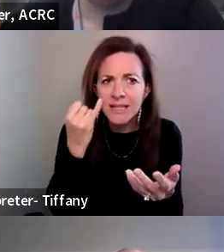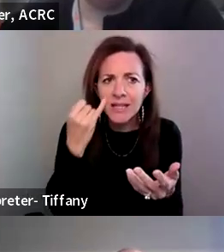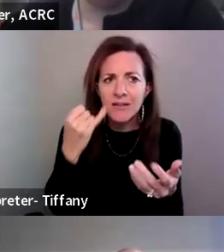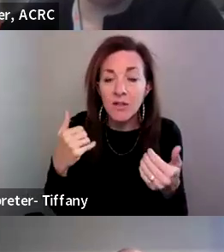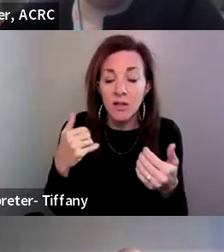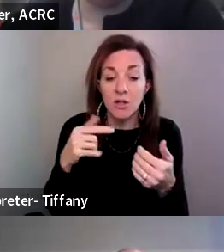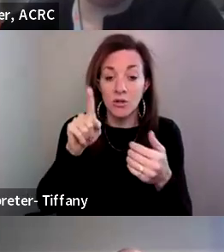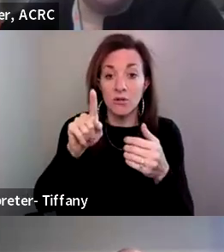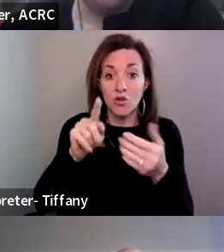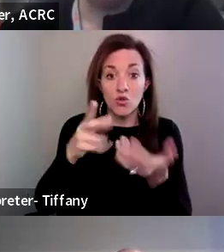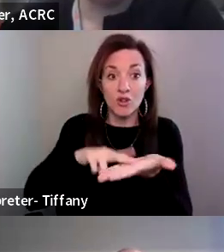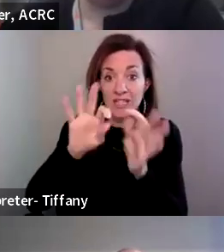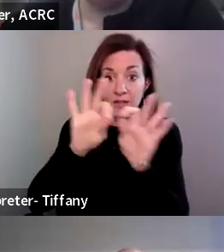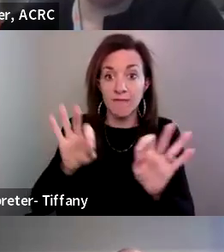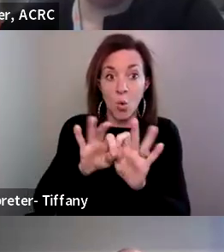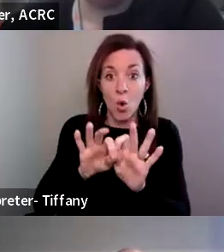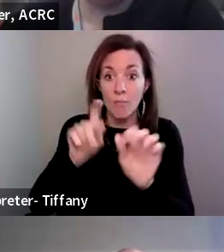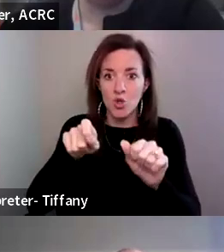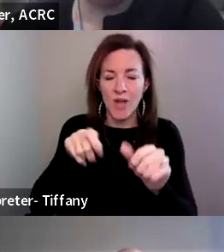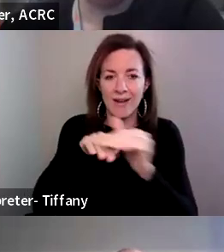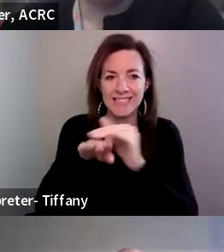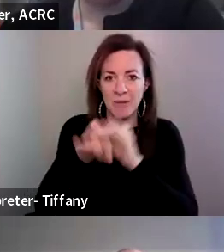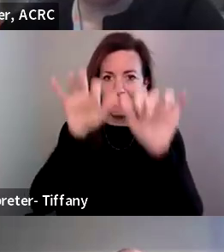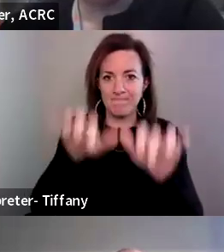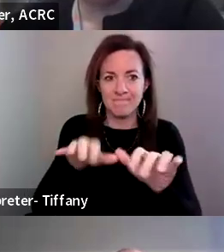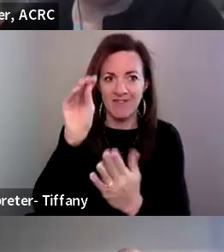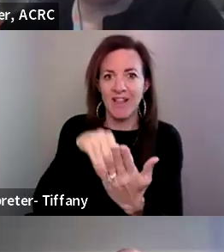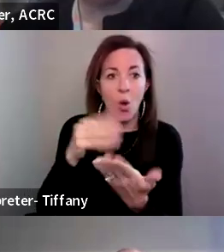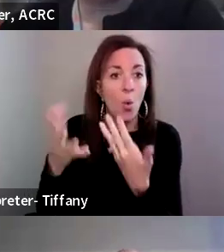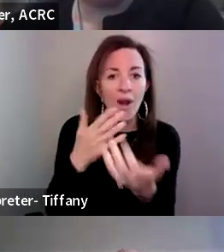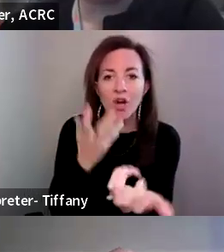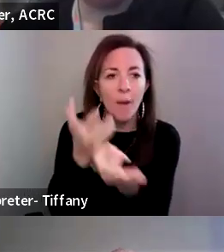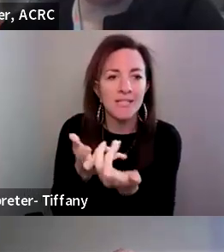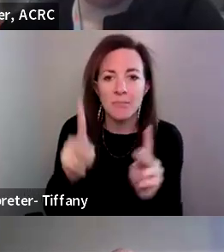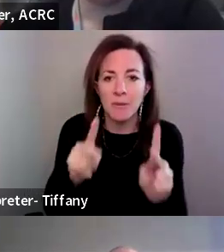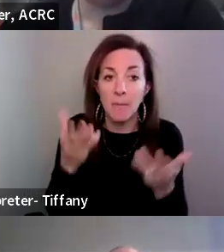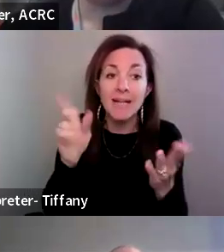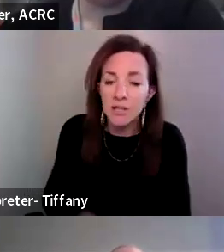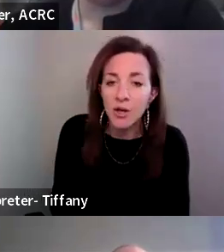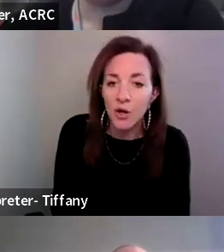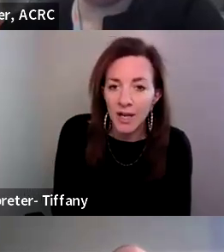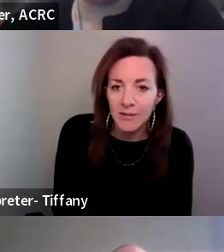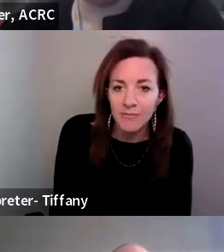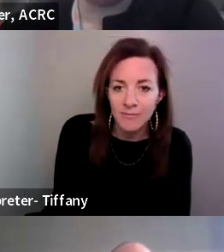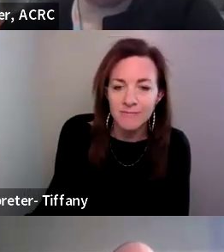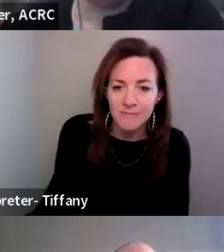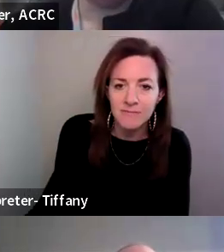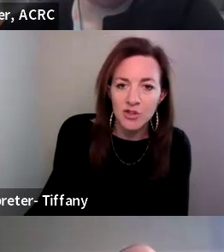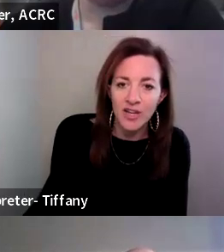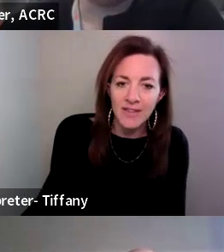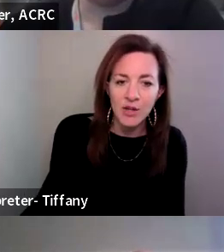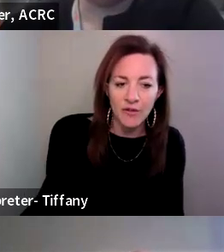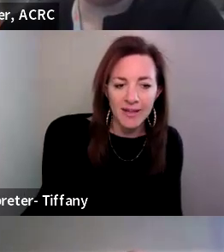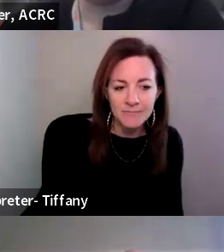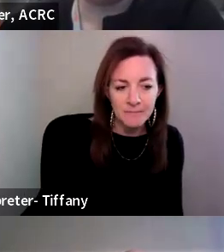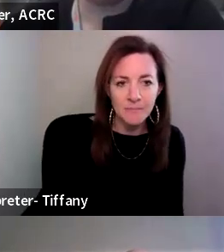place on the registration to let us know what accommodations people might need. Okay.